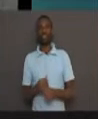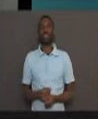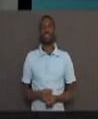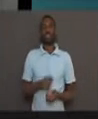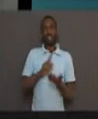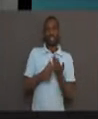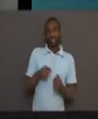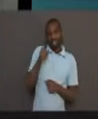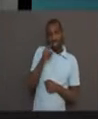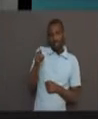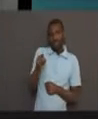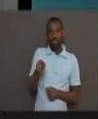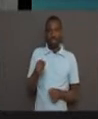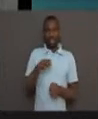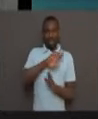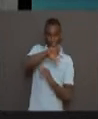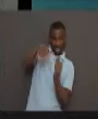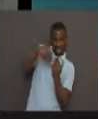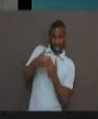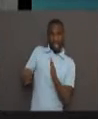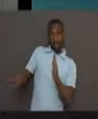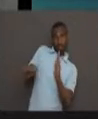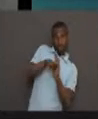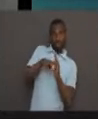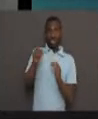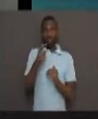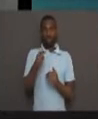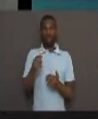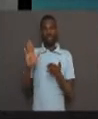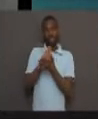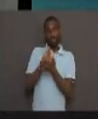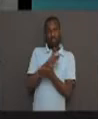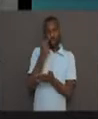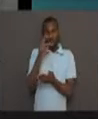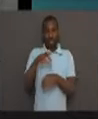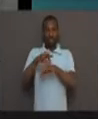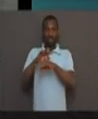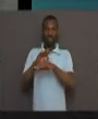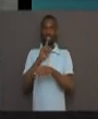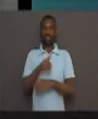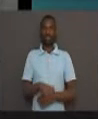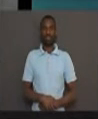They can be completely blocked by paper or skin.